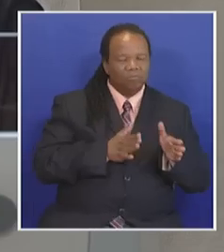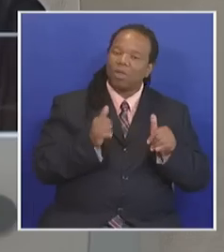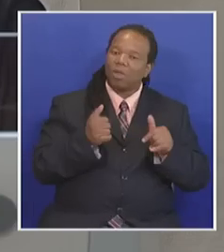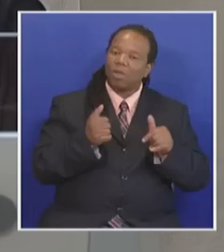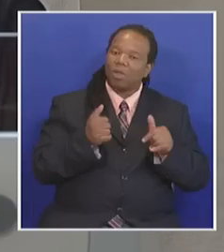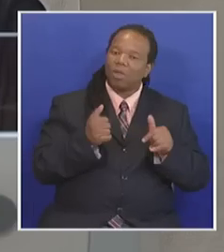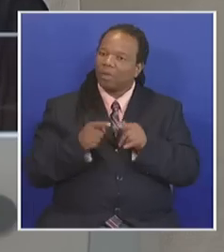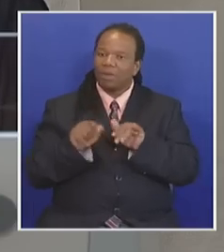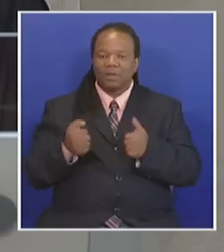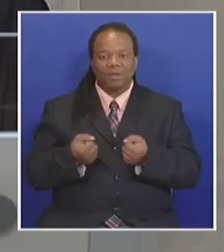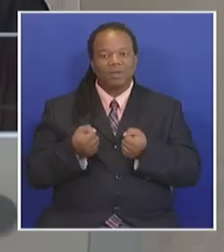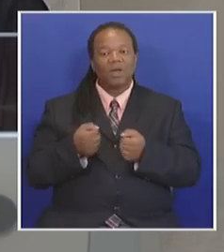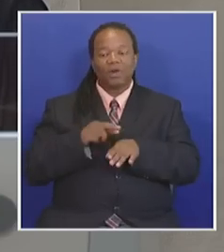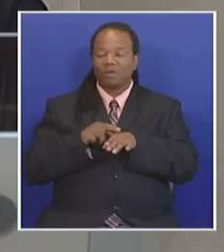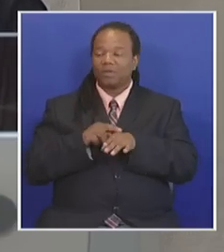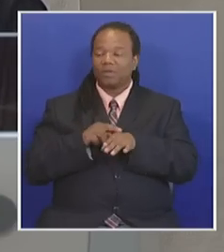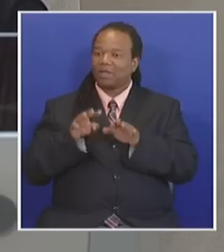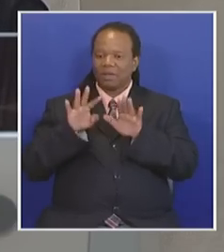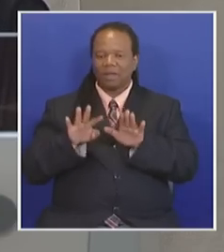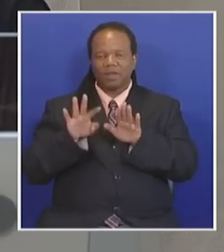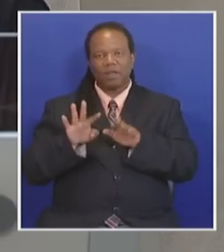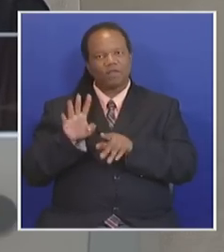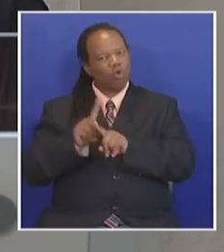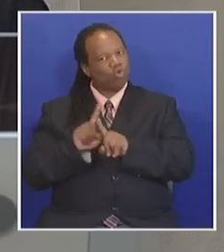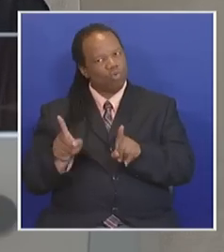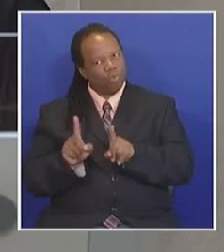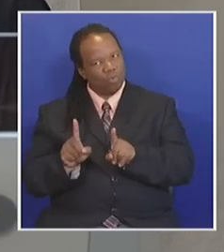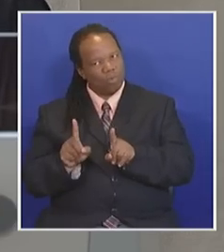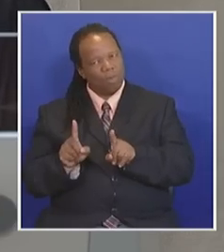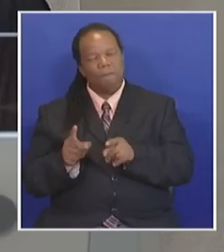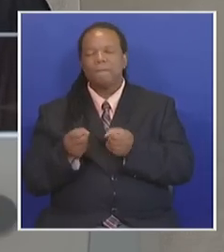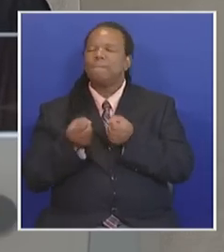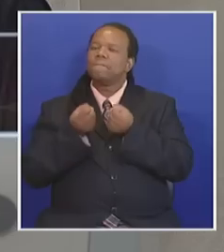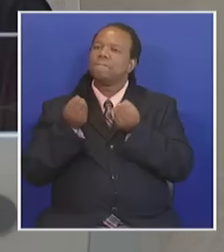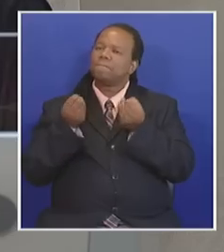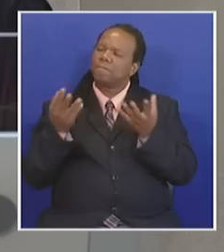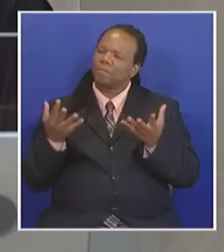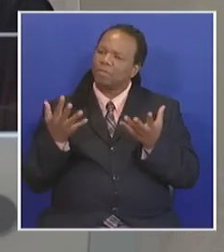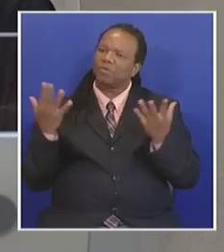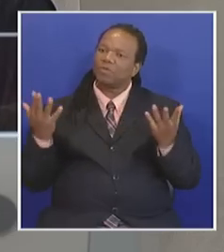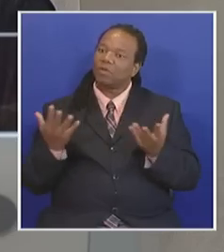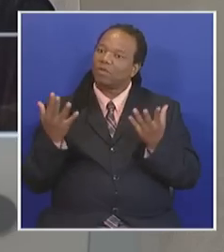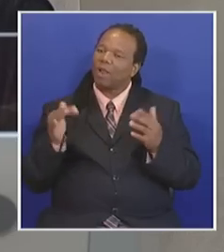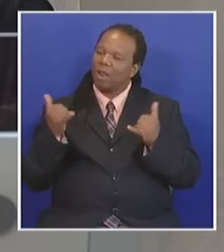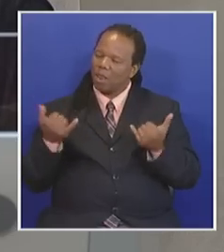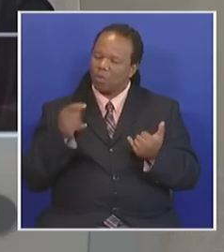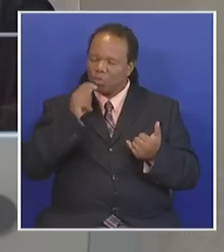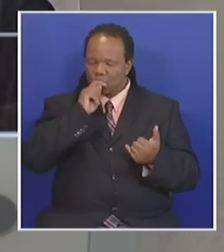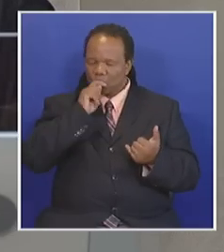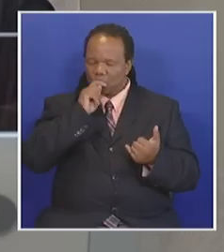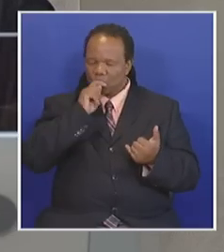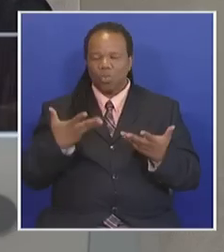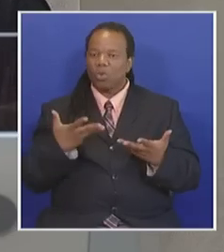in 1994. We have seen moments in which South Africans truly united in the joy and pride of major